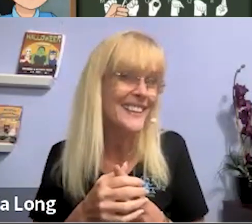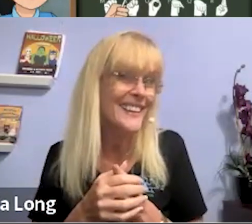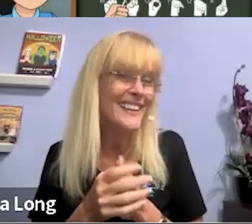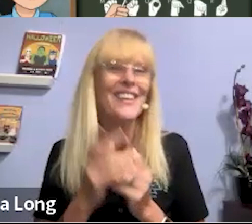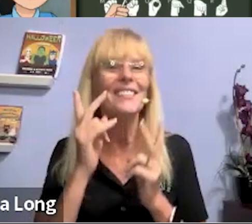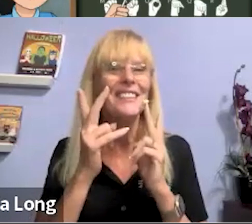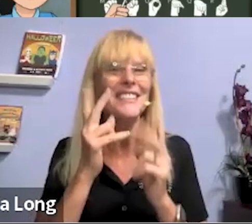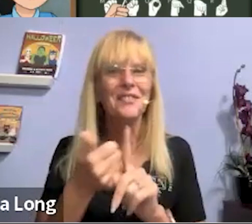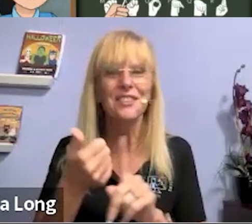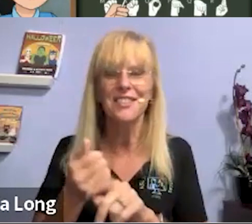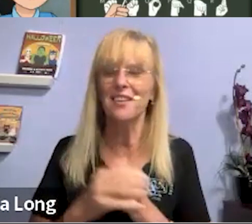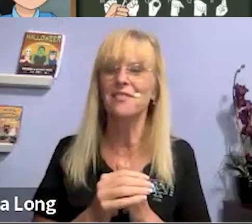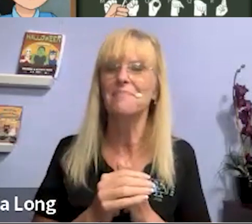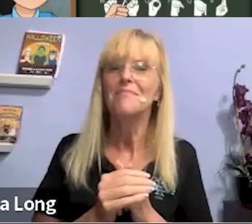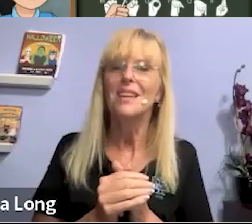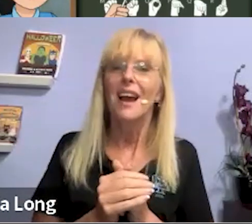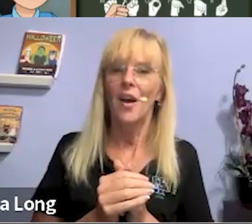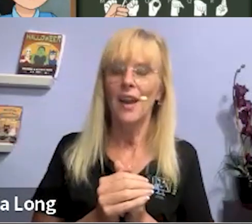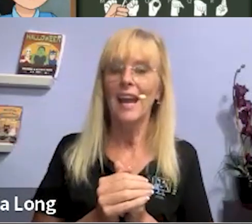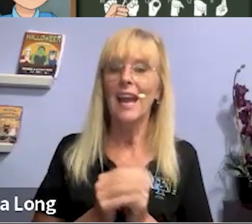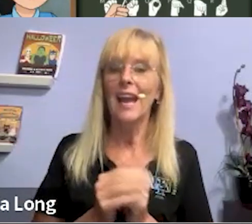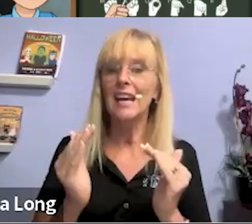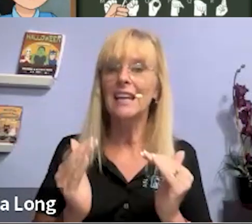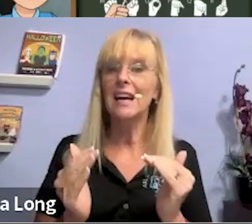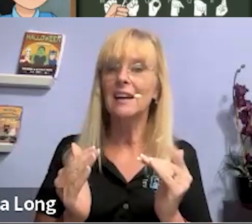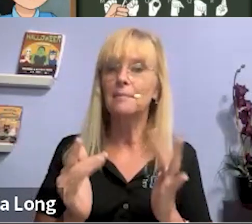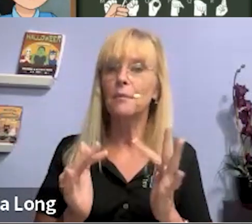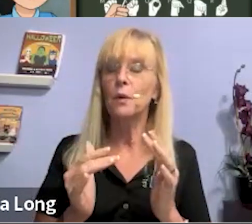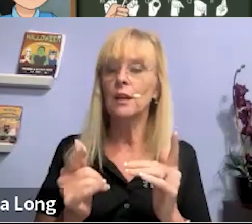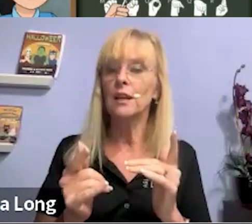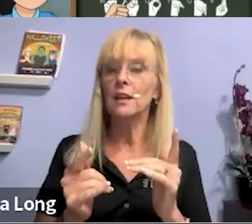cards. You have to go see for yourself. Okay, and